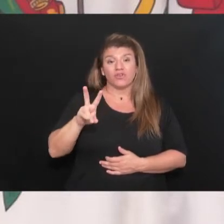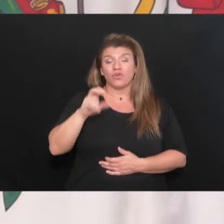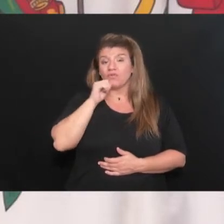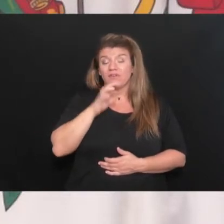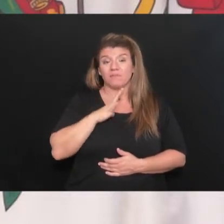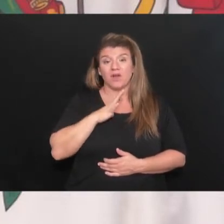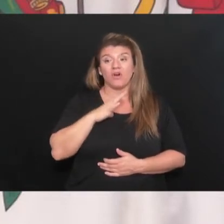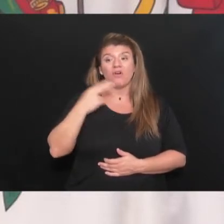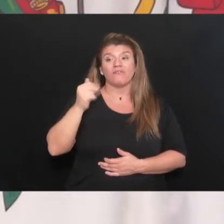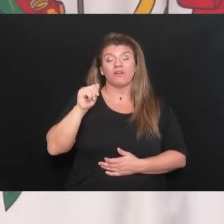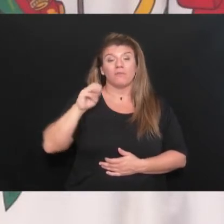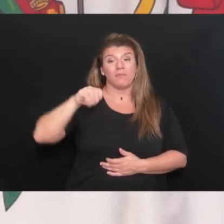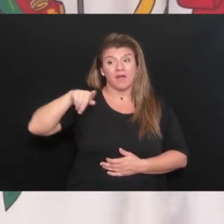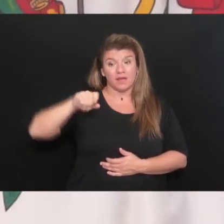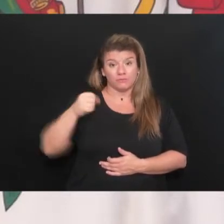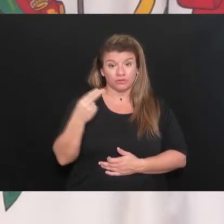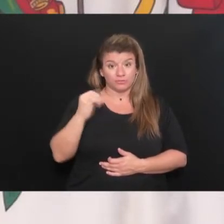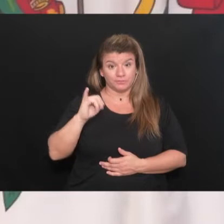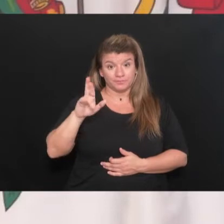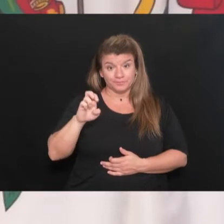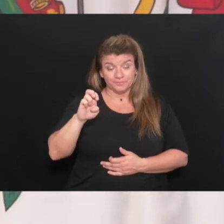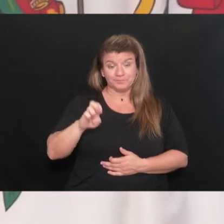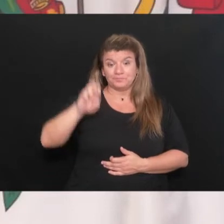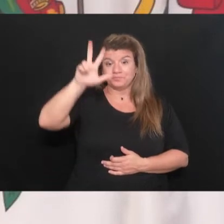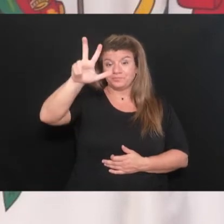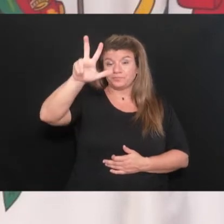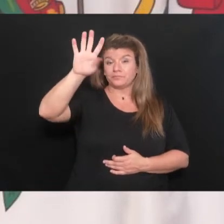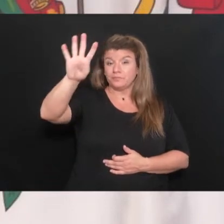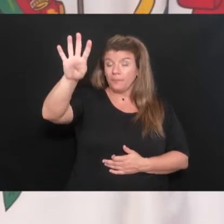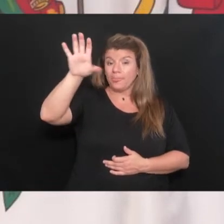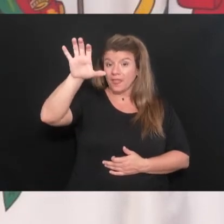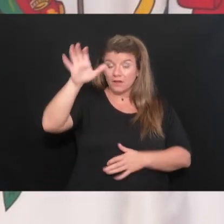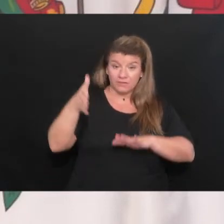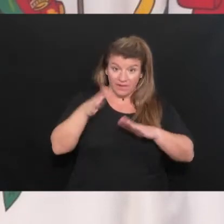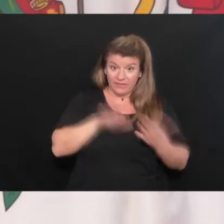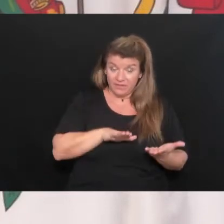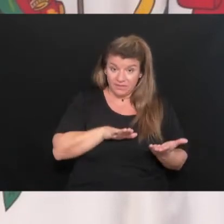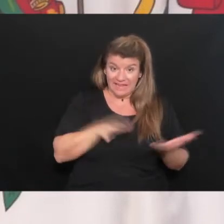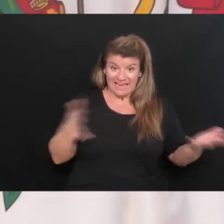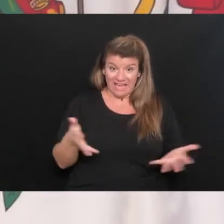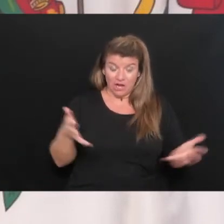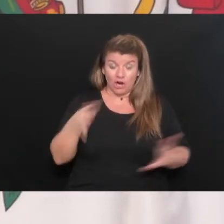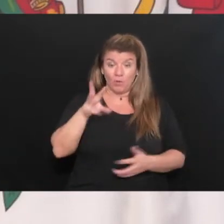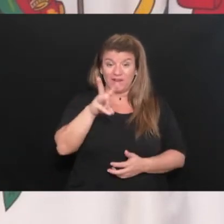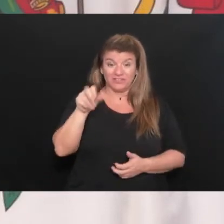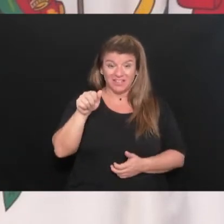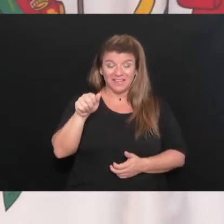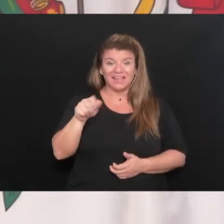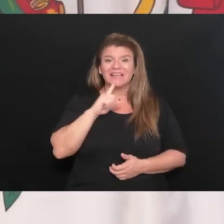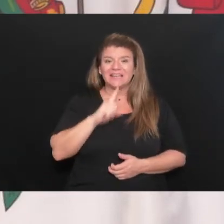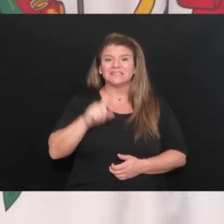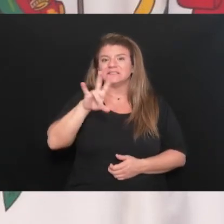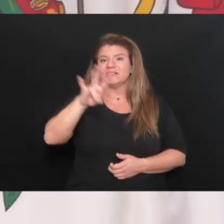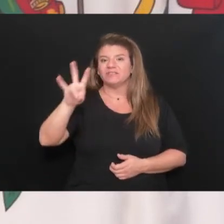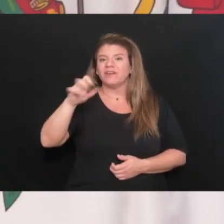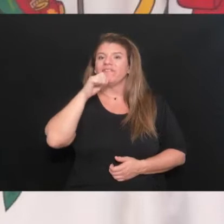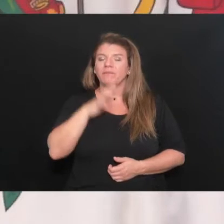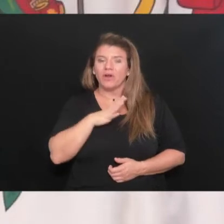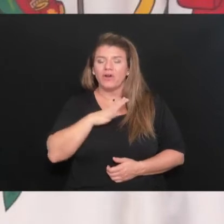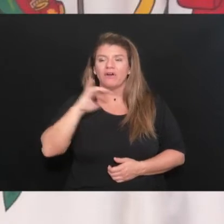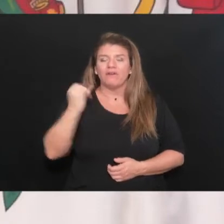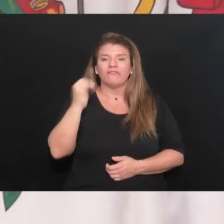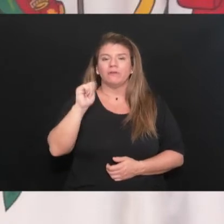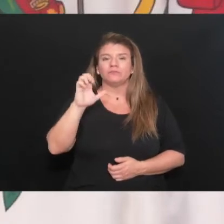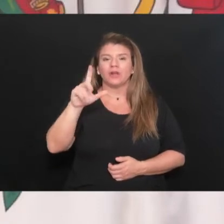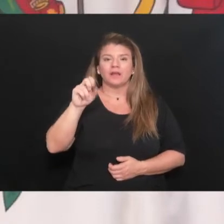female from Hampshire County. The 3400th death in West Virginia is a 77-year-old female from